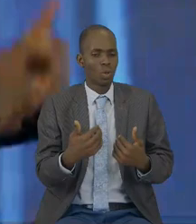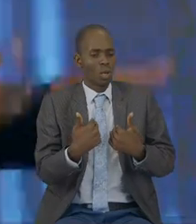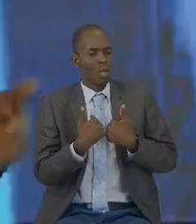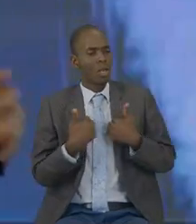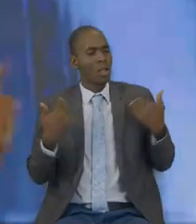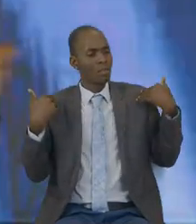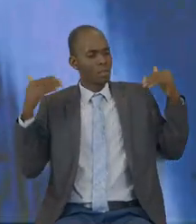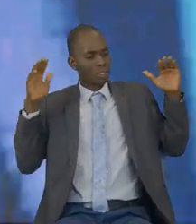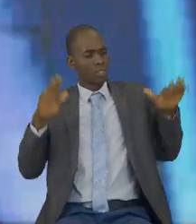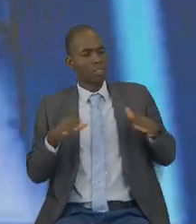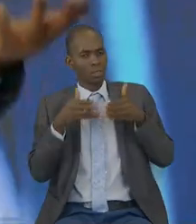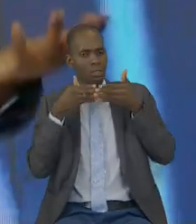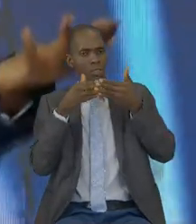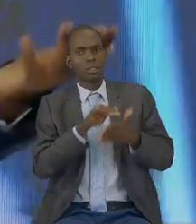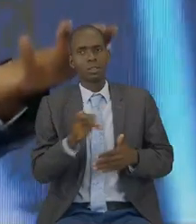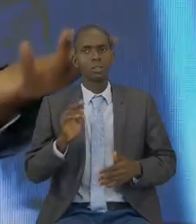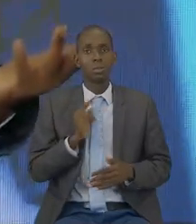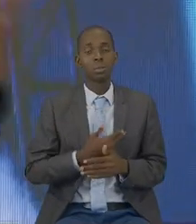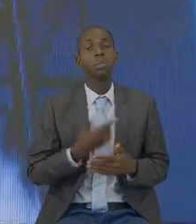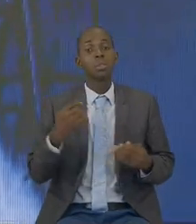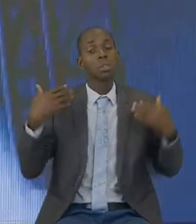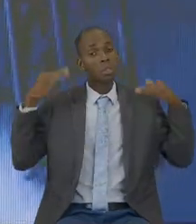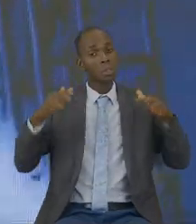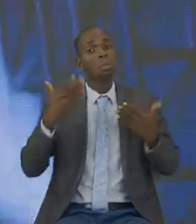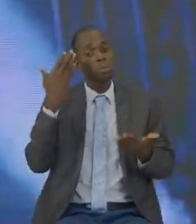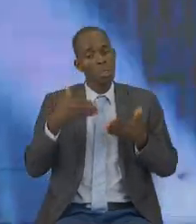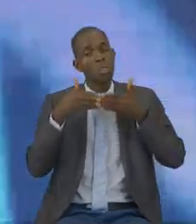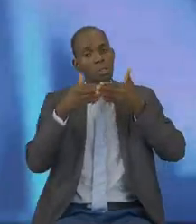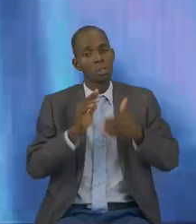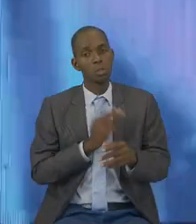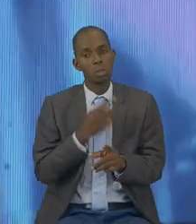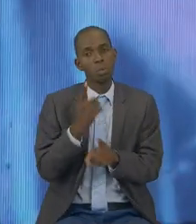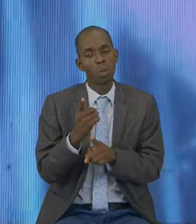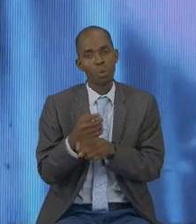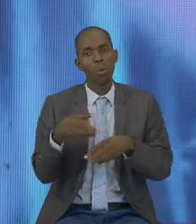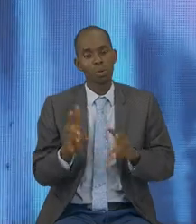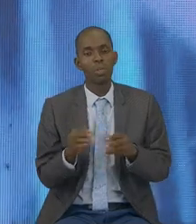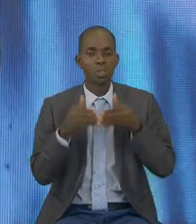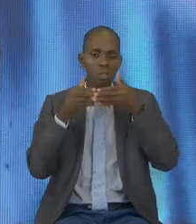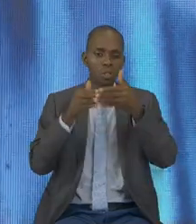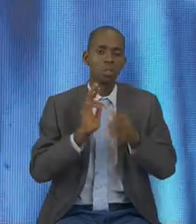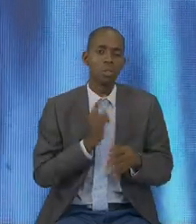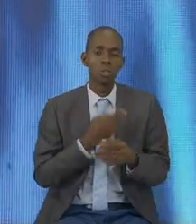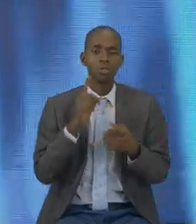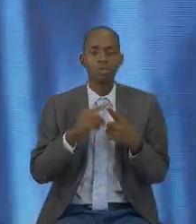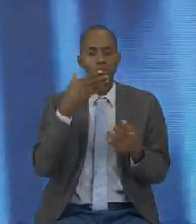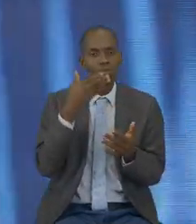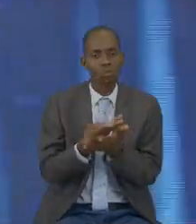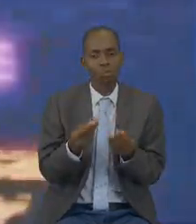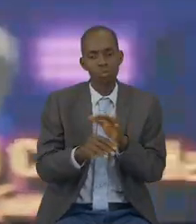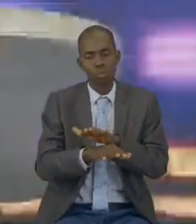angel leading us. He might even lead us aright. He might lead us to the land that is flowing with milk and